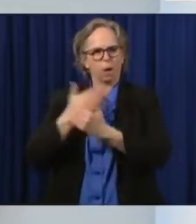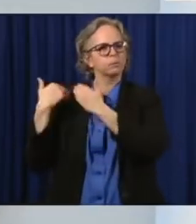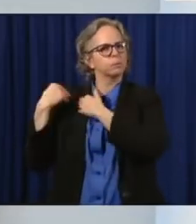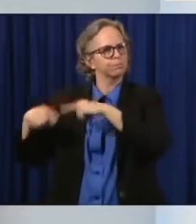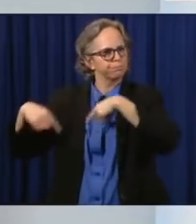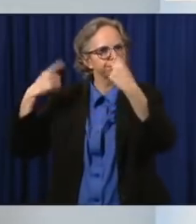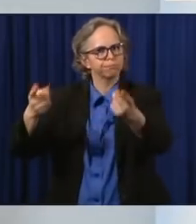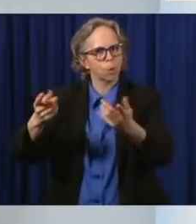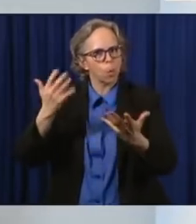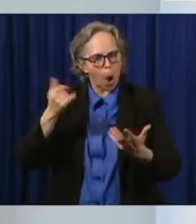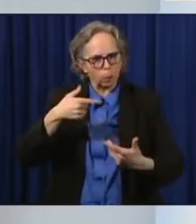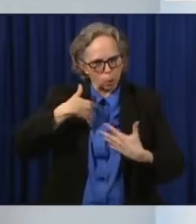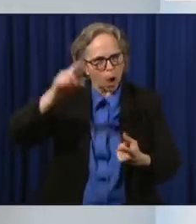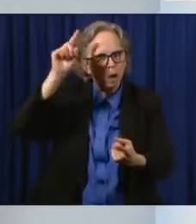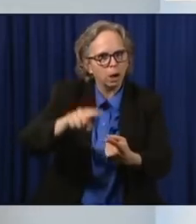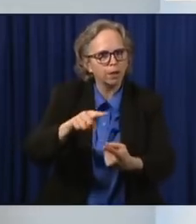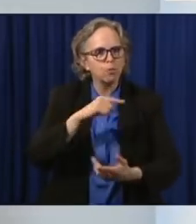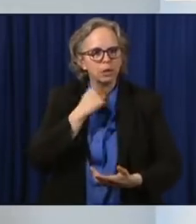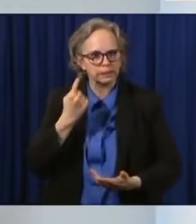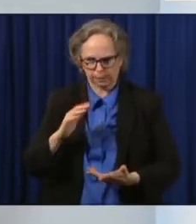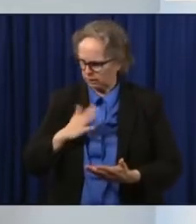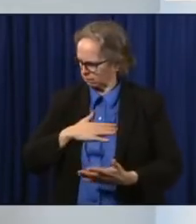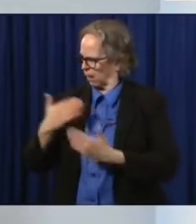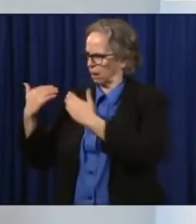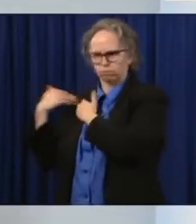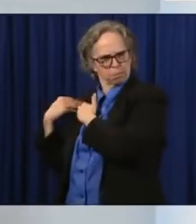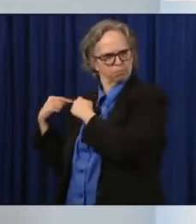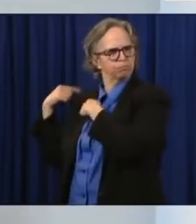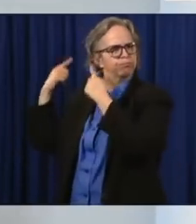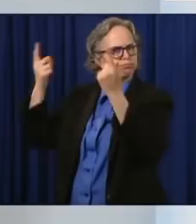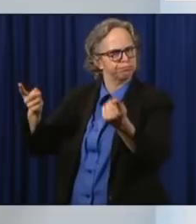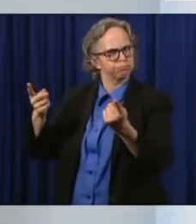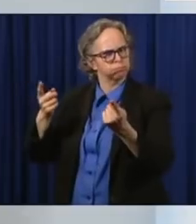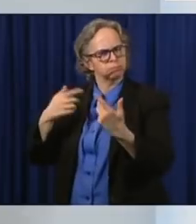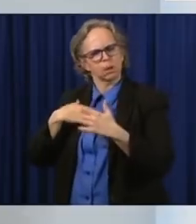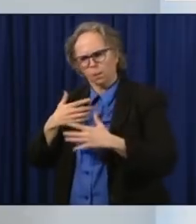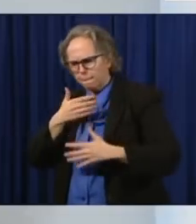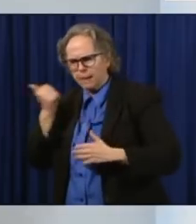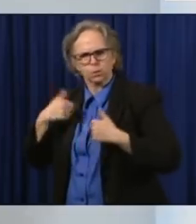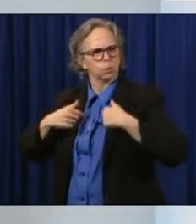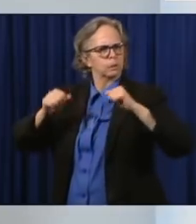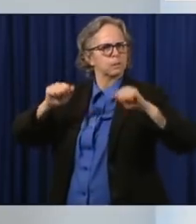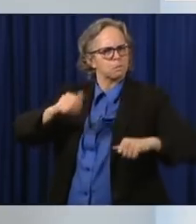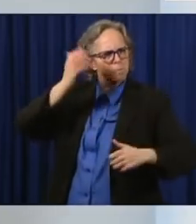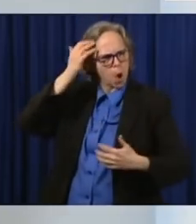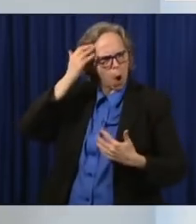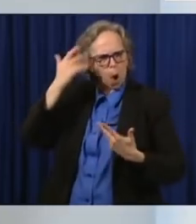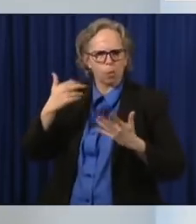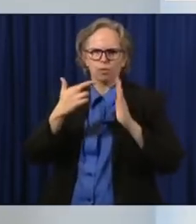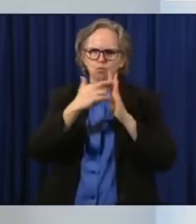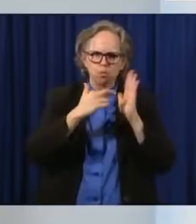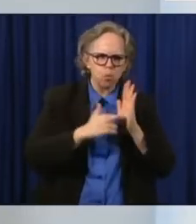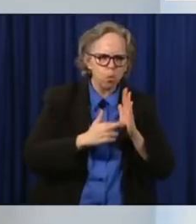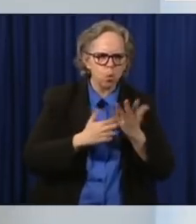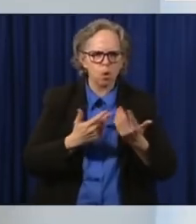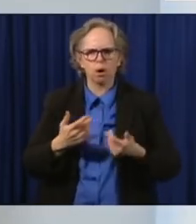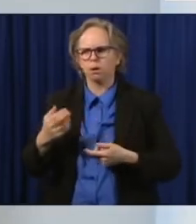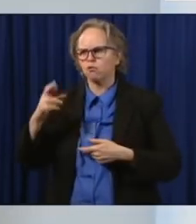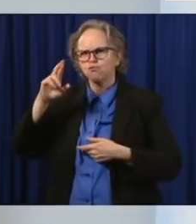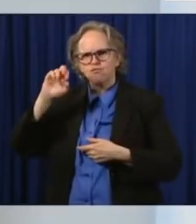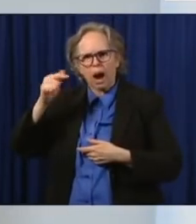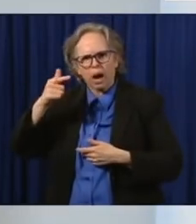can we inform you with the best possible advice and the best rules and regulations that we can to find that